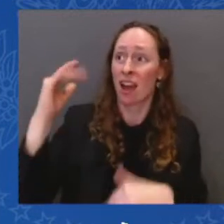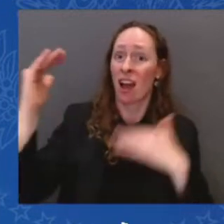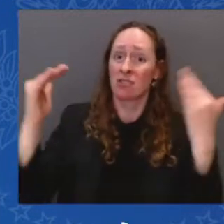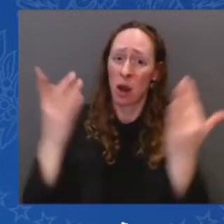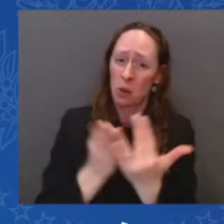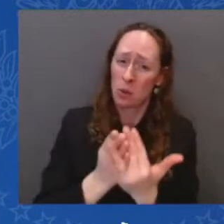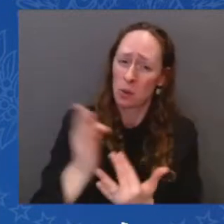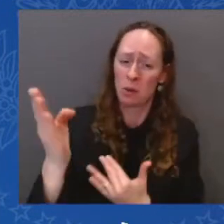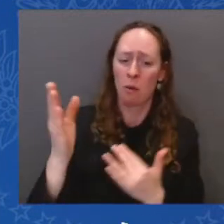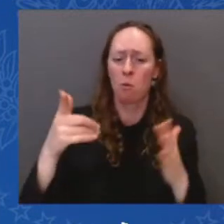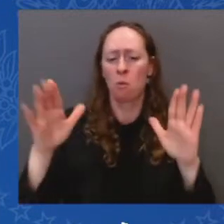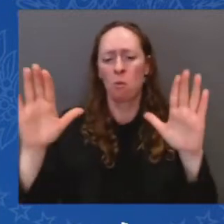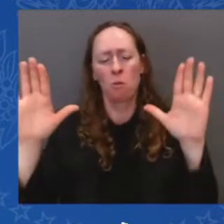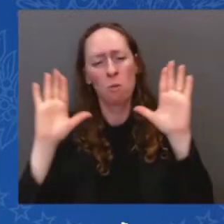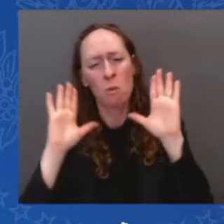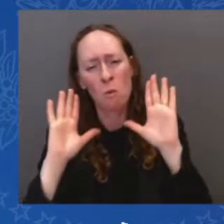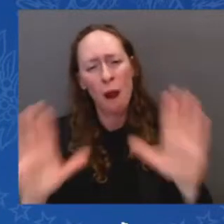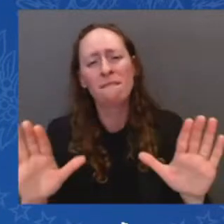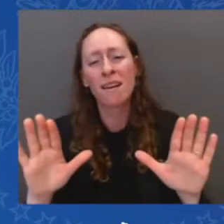you've done and everything you will do.